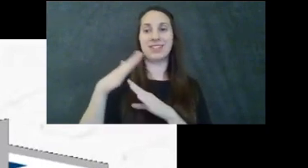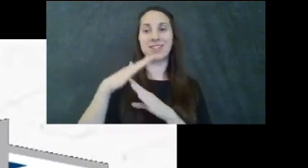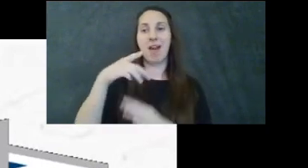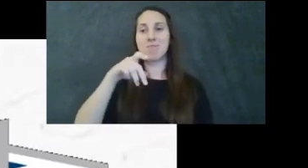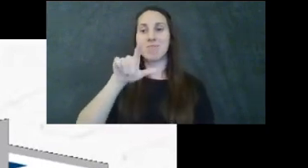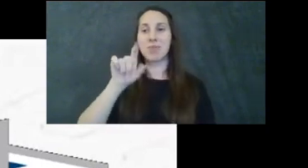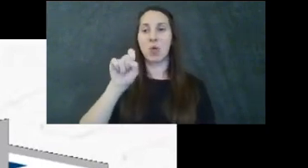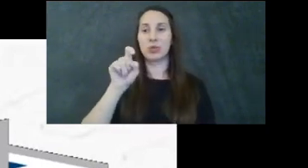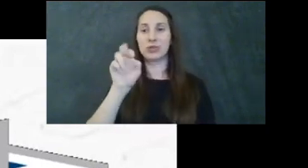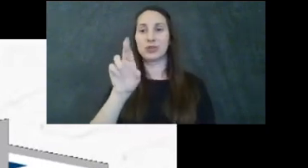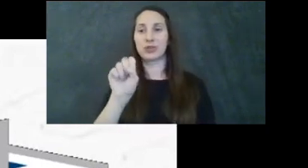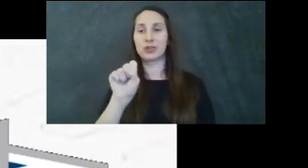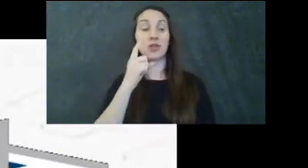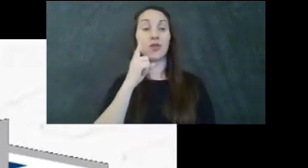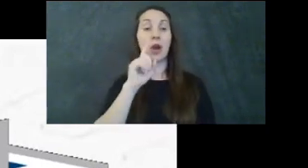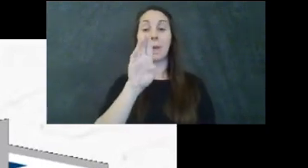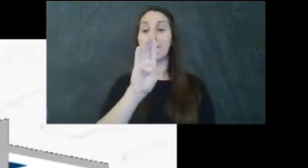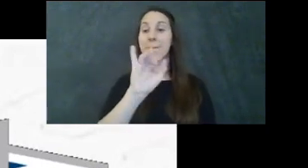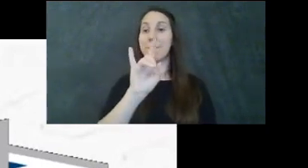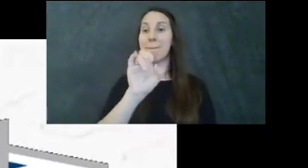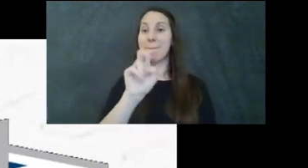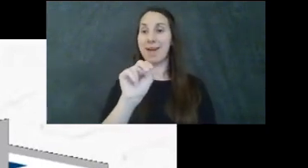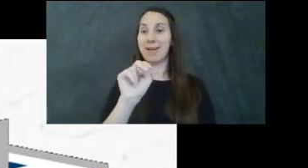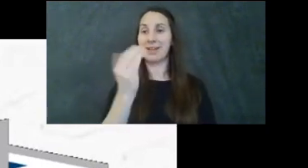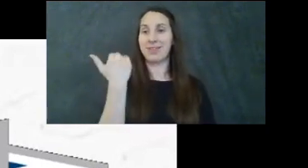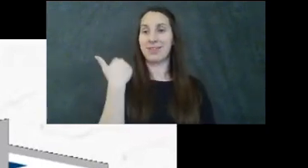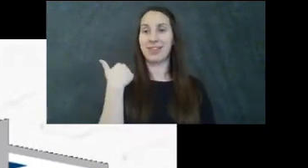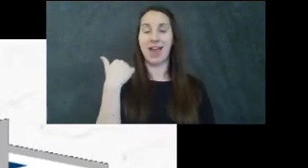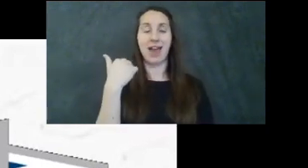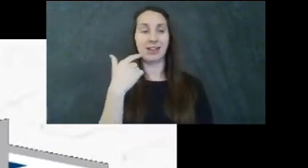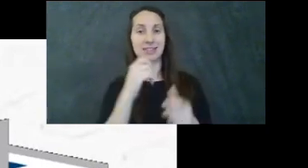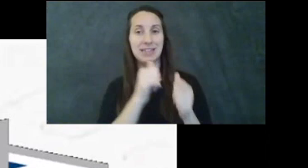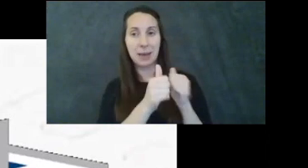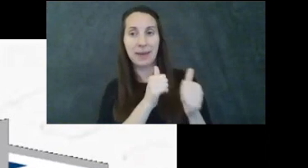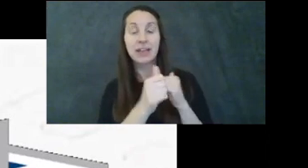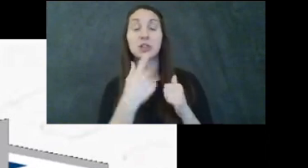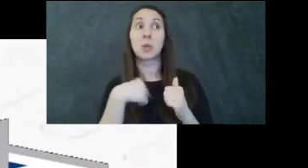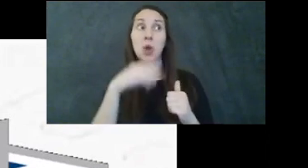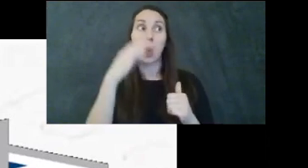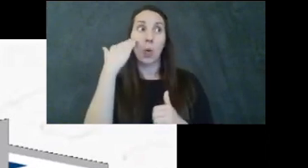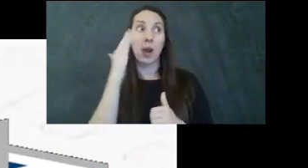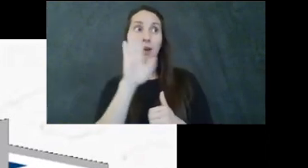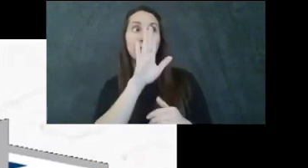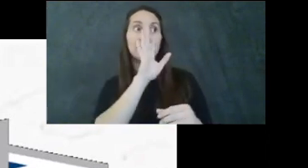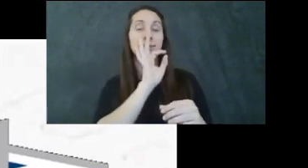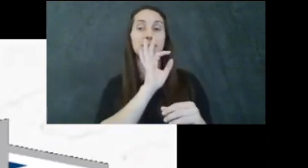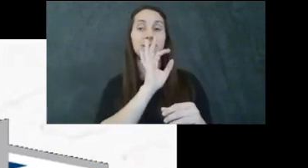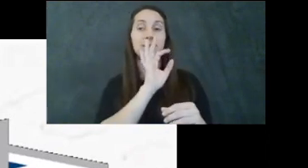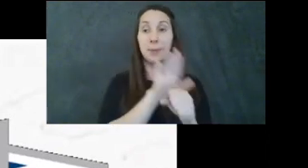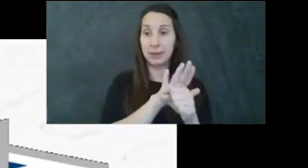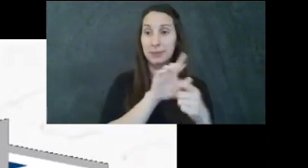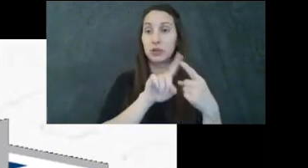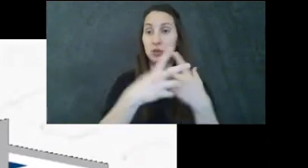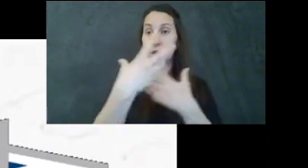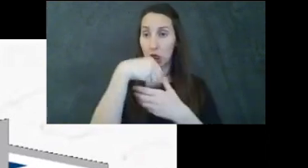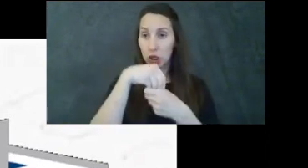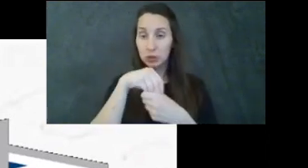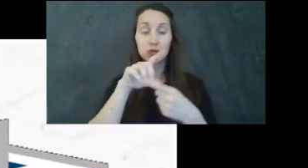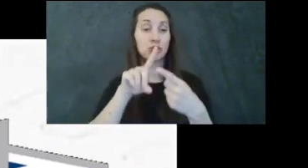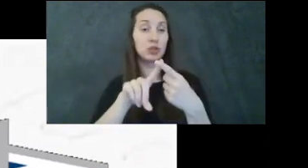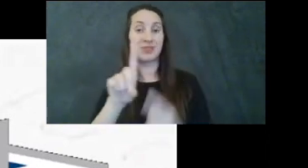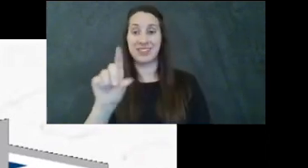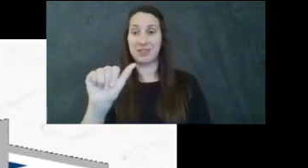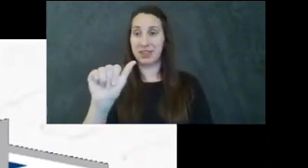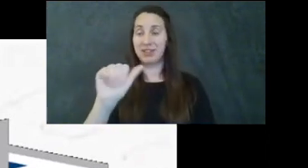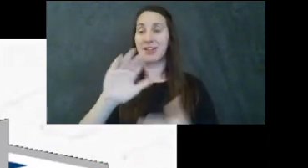we're deeply aware of his commitment to inclusion and the disability community.